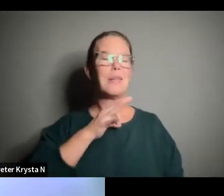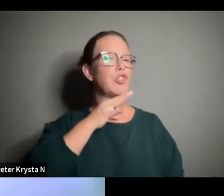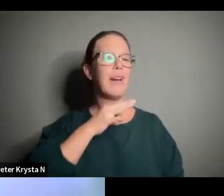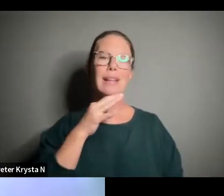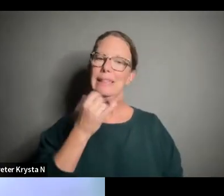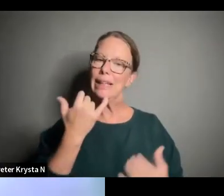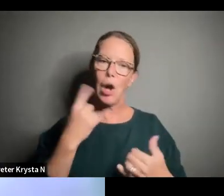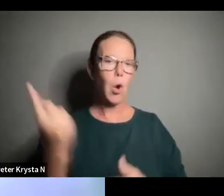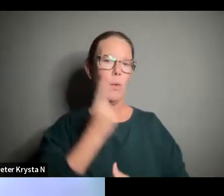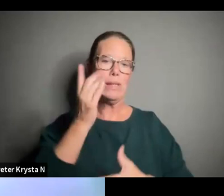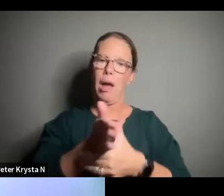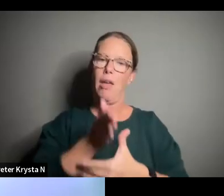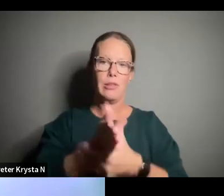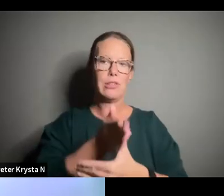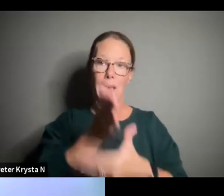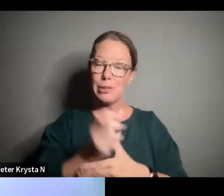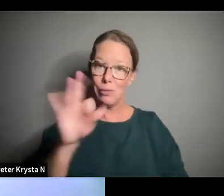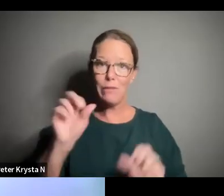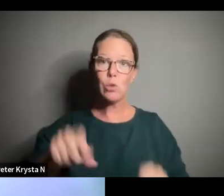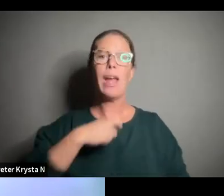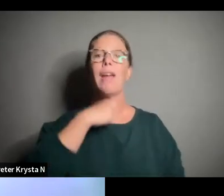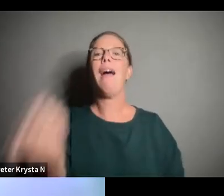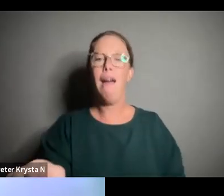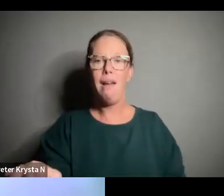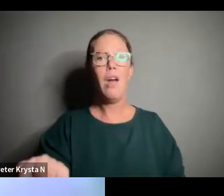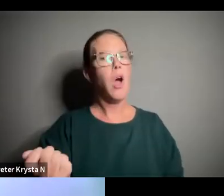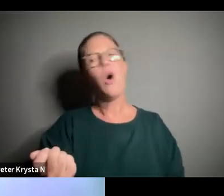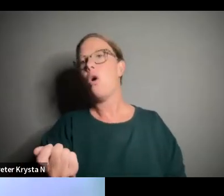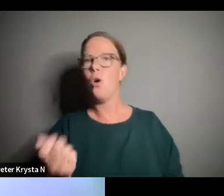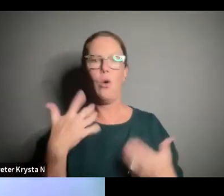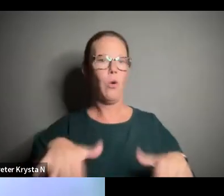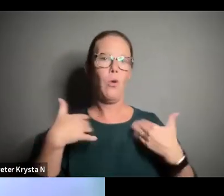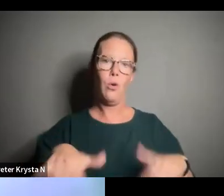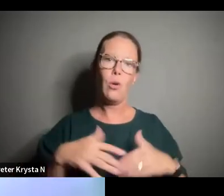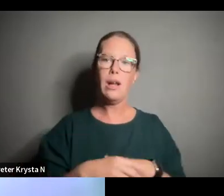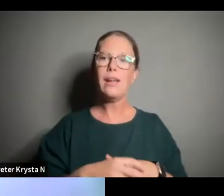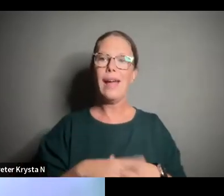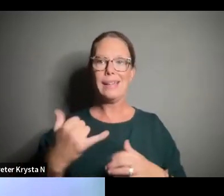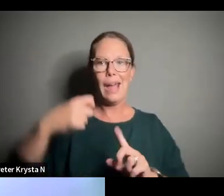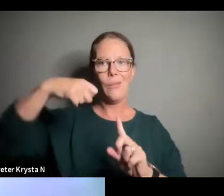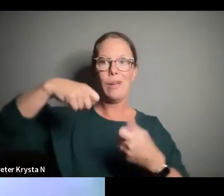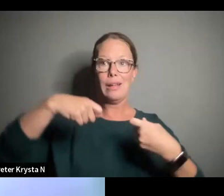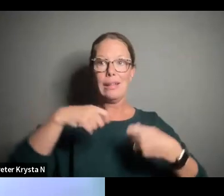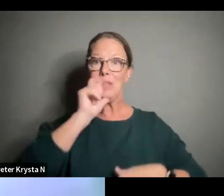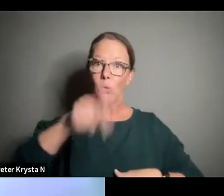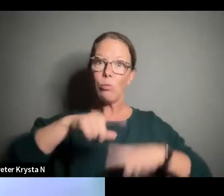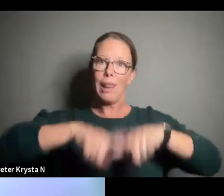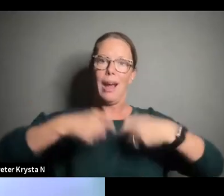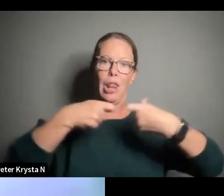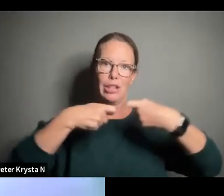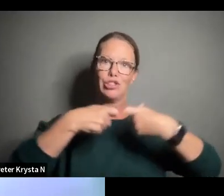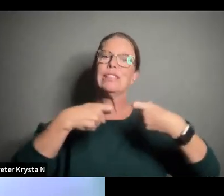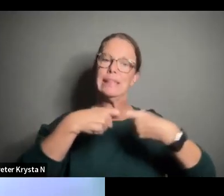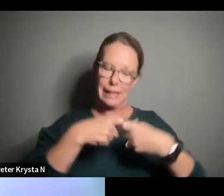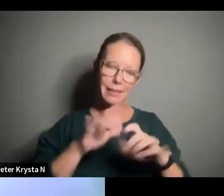bothersome. So if you could get rid of that trach, boy, what a load that is. And now the electricity thing, that's really wonderful, because we do a lot